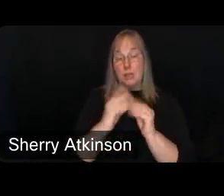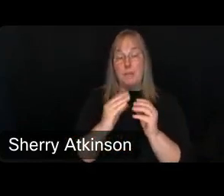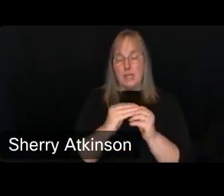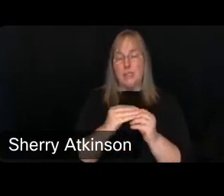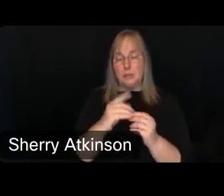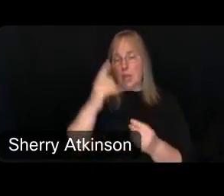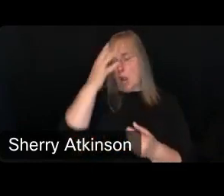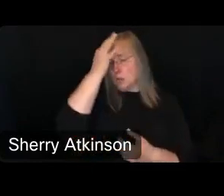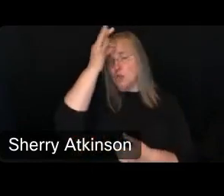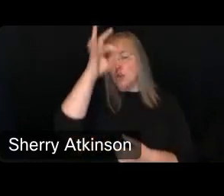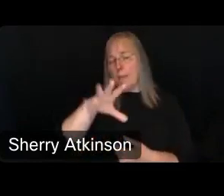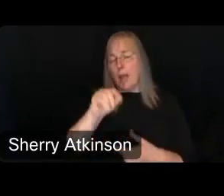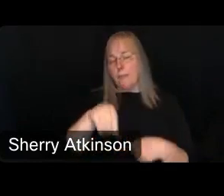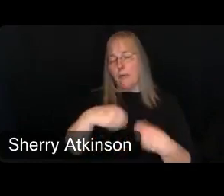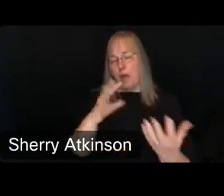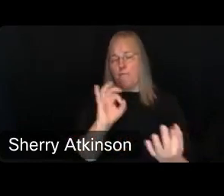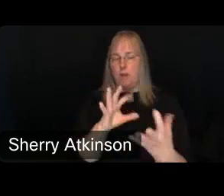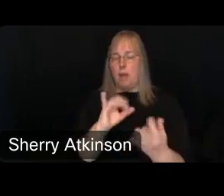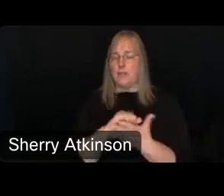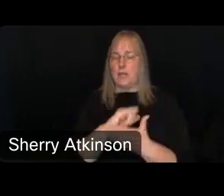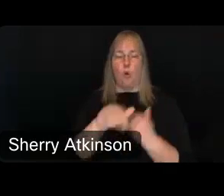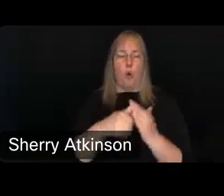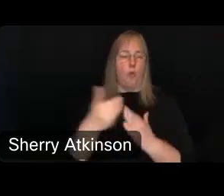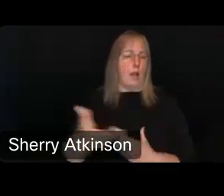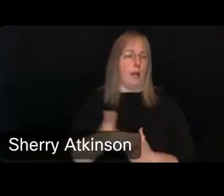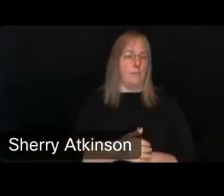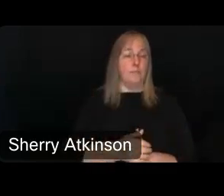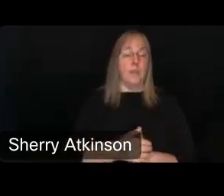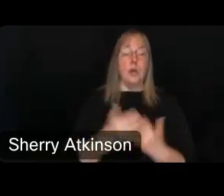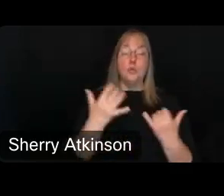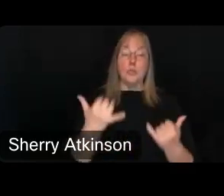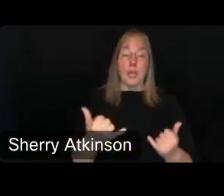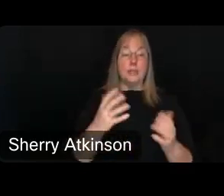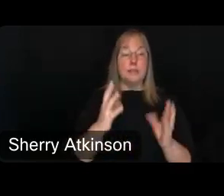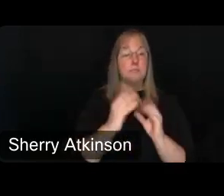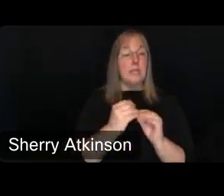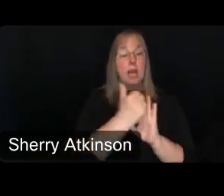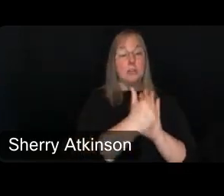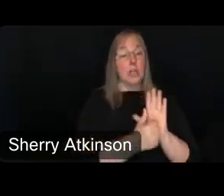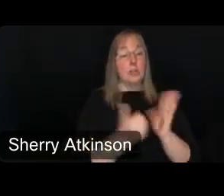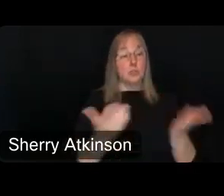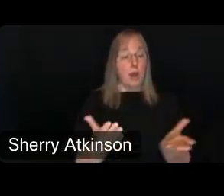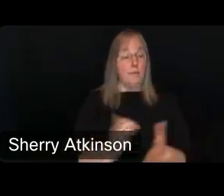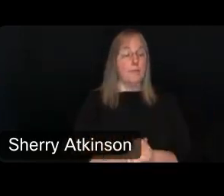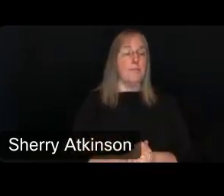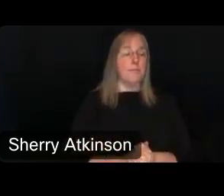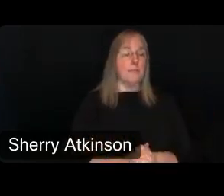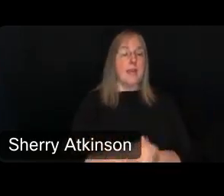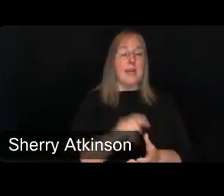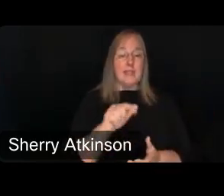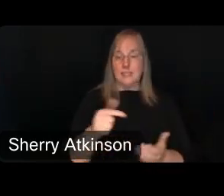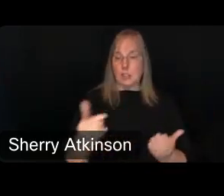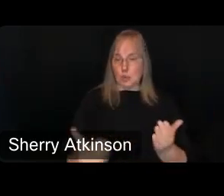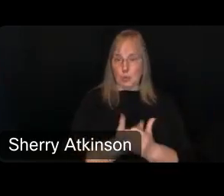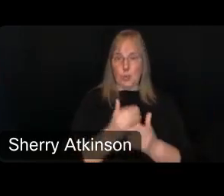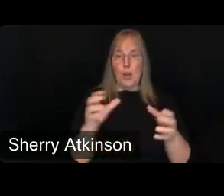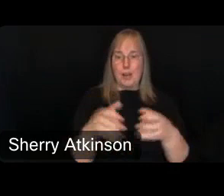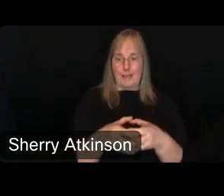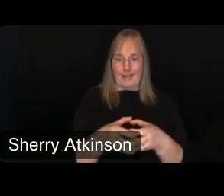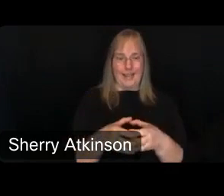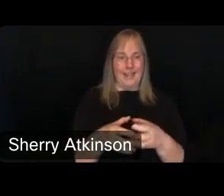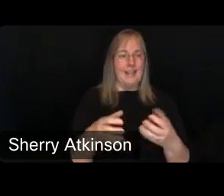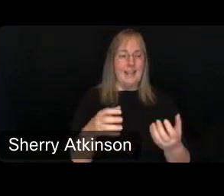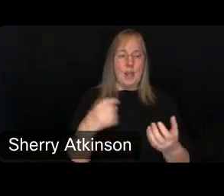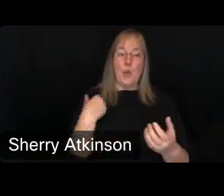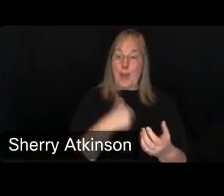welcome. In terms of today's meeting agenda, since this is a new committee, we have such a new faces here,